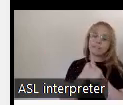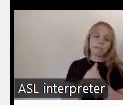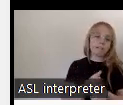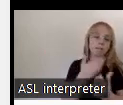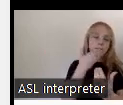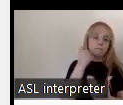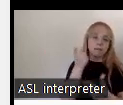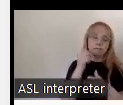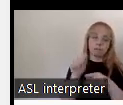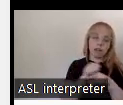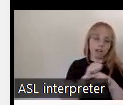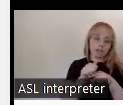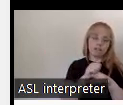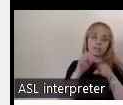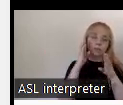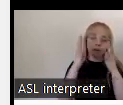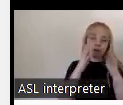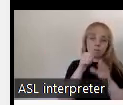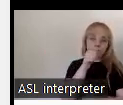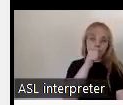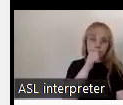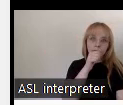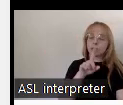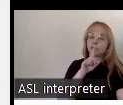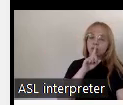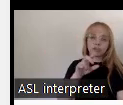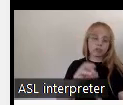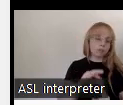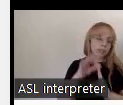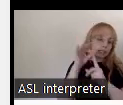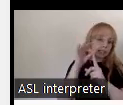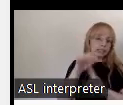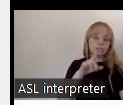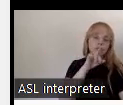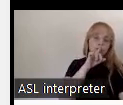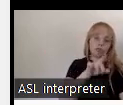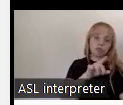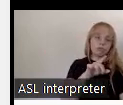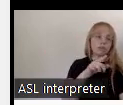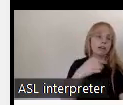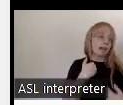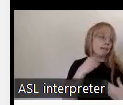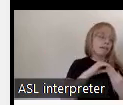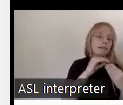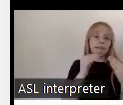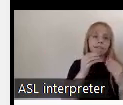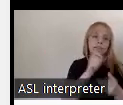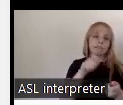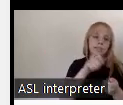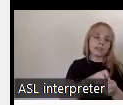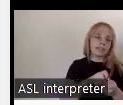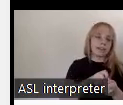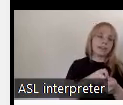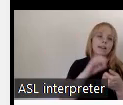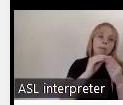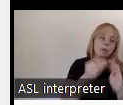a password, making sure that it's unique, making sure that it has a number of characters and uses capital